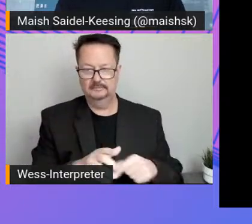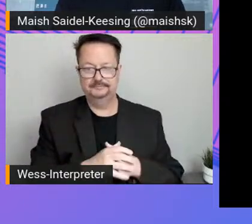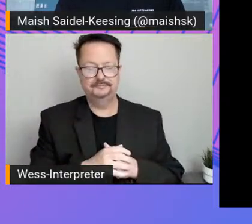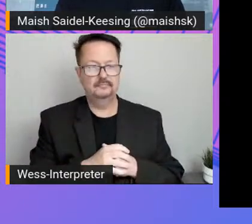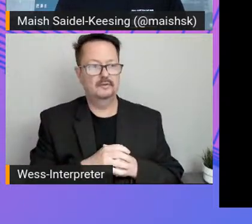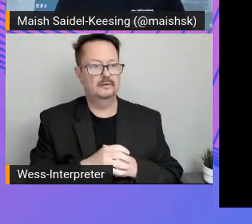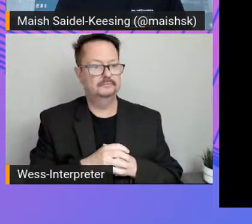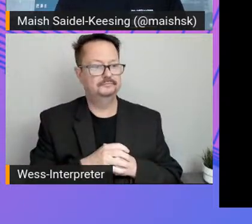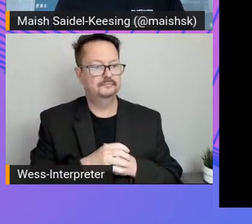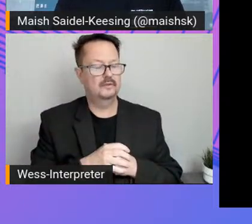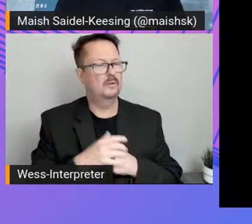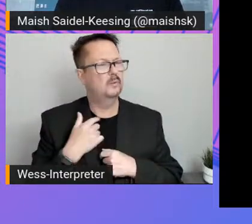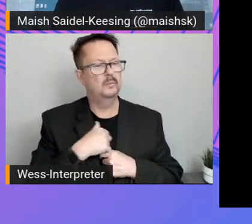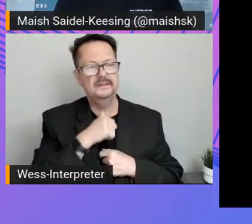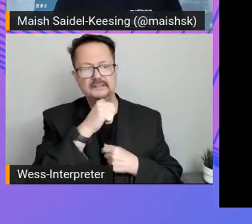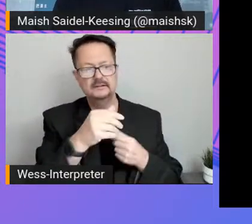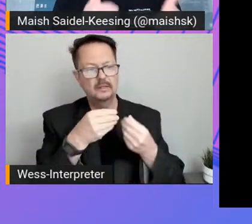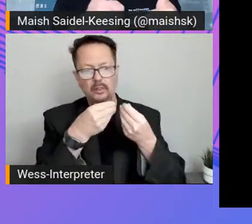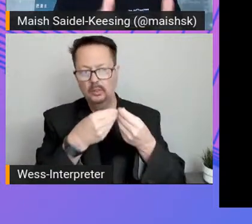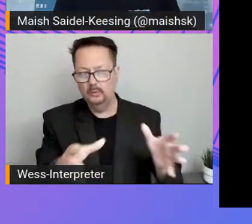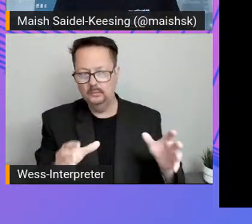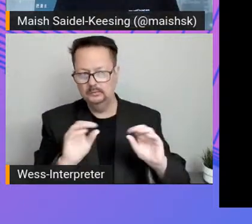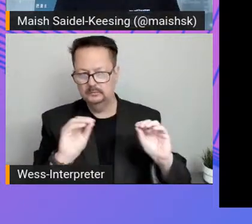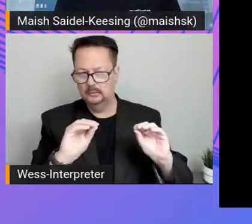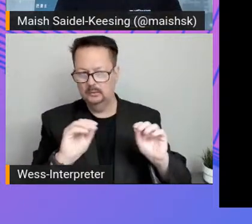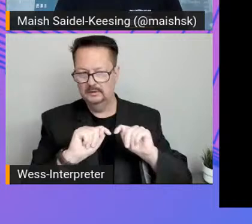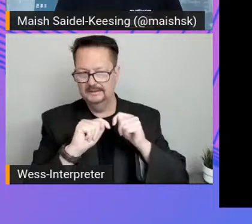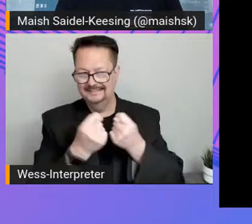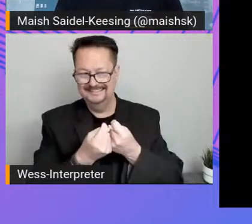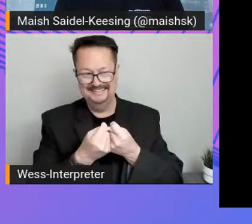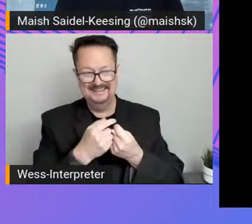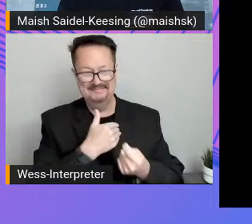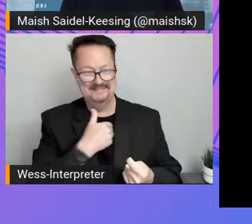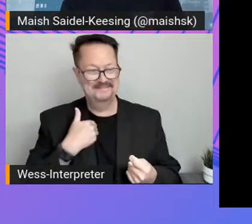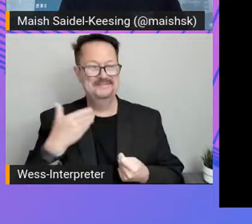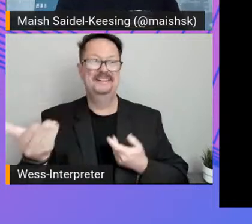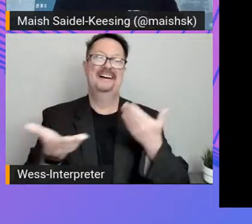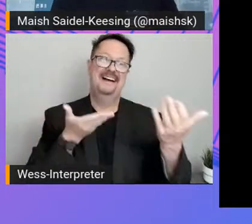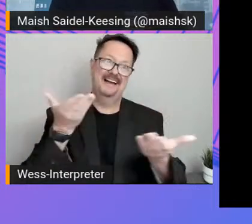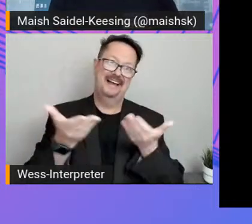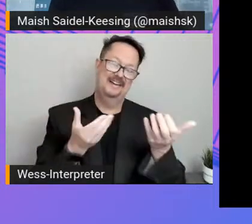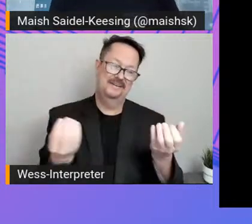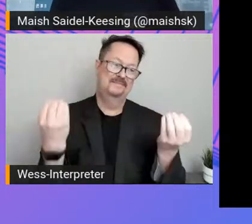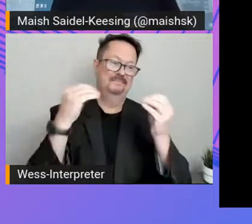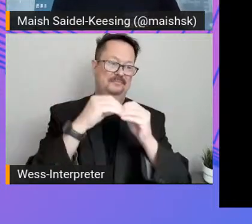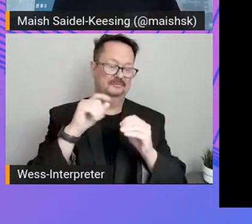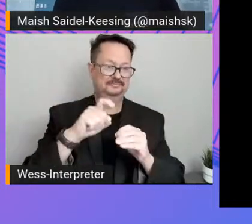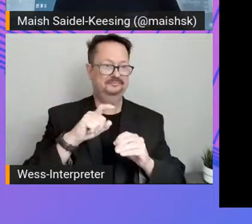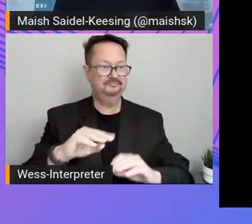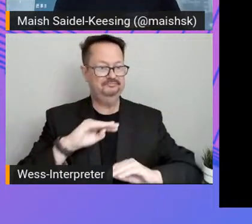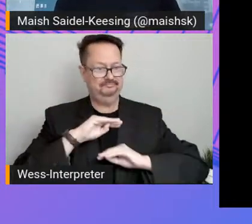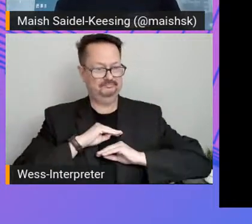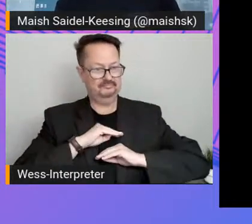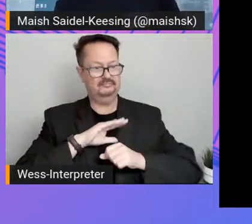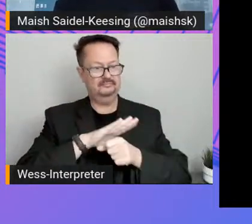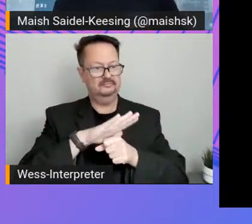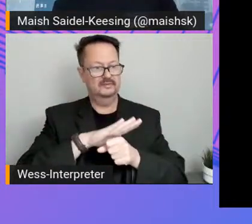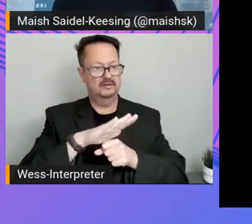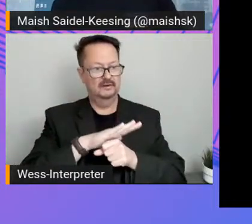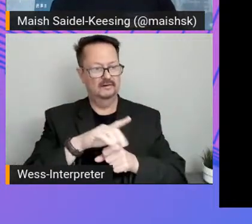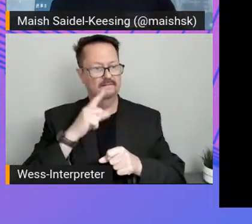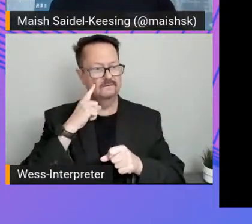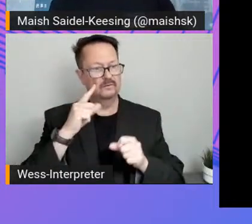clear, we didn't lose any team members. We actually hired more because we needed to make sure there was enough to go around.